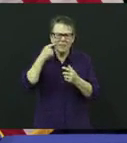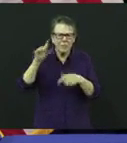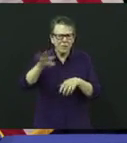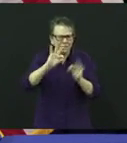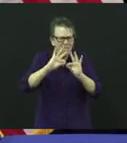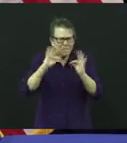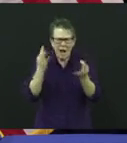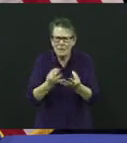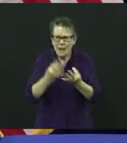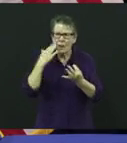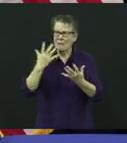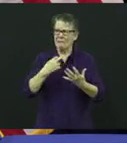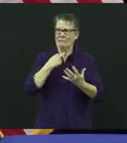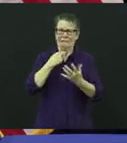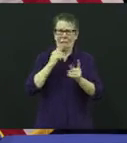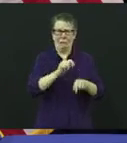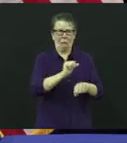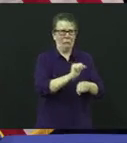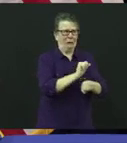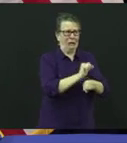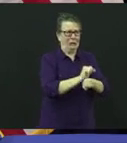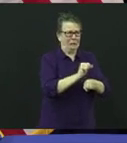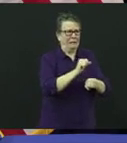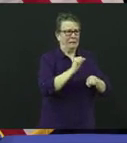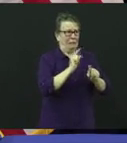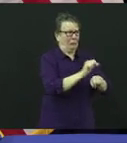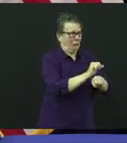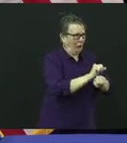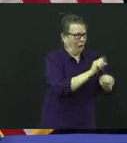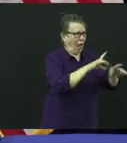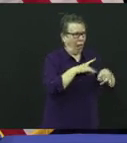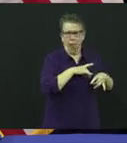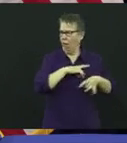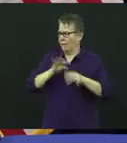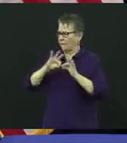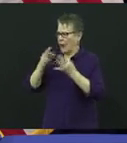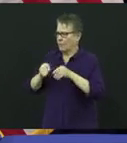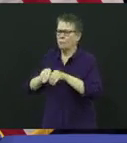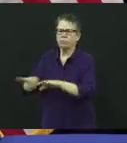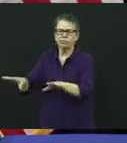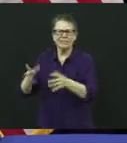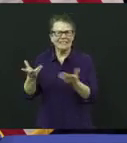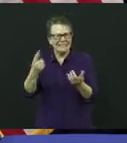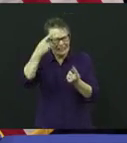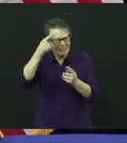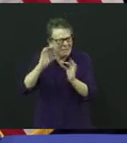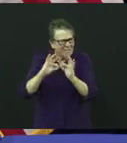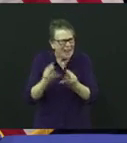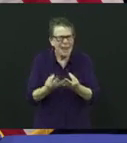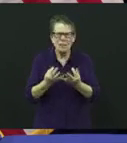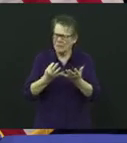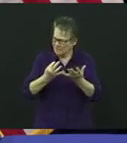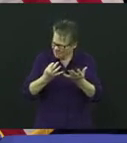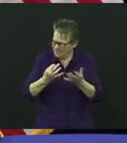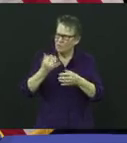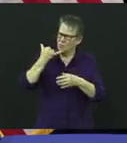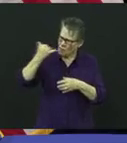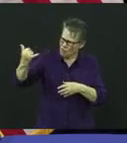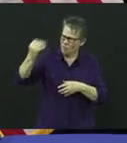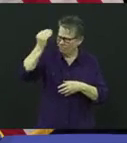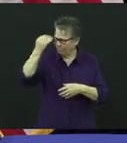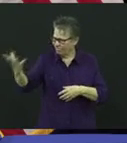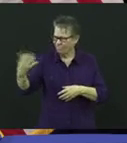is truly and in every sense of the word an unprecedented time for our state, but we are unequivocally going to get